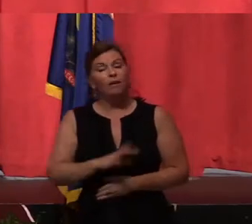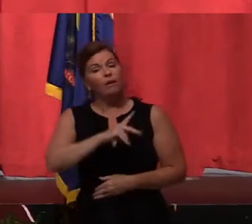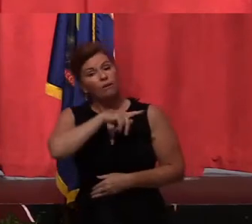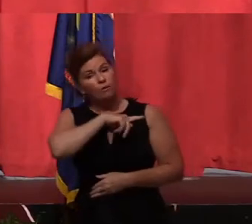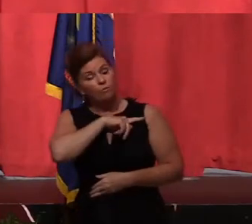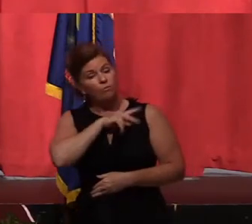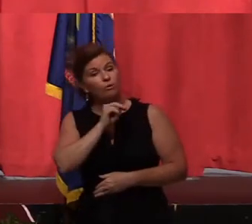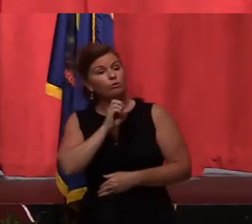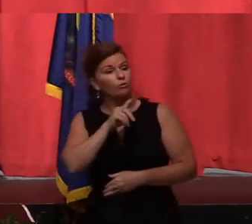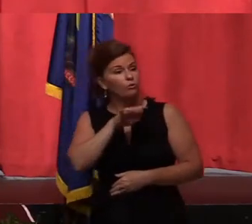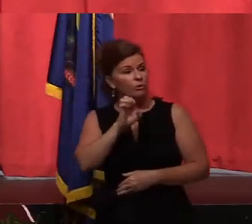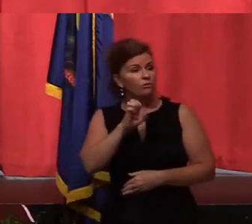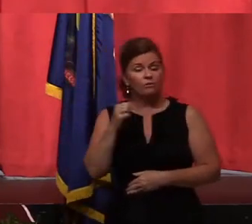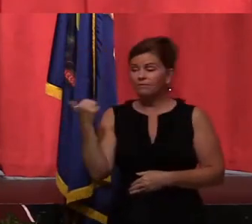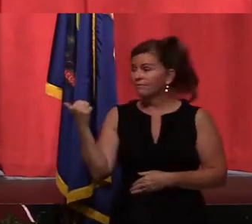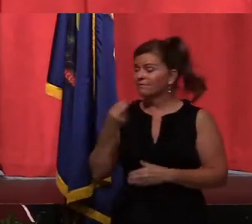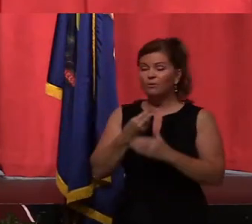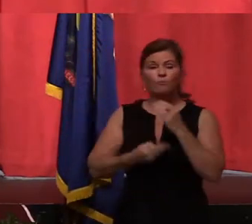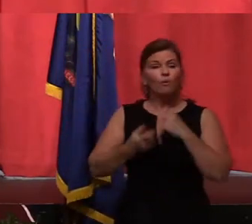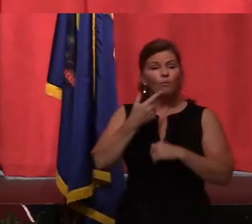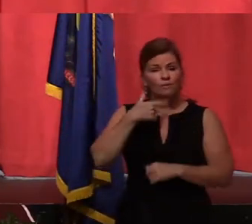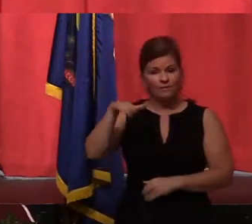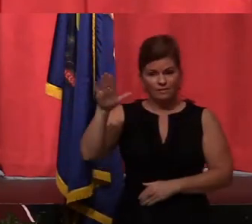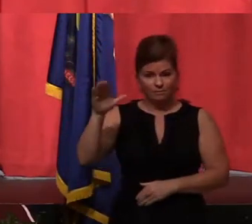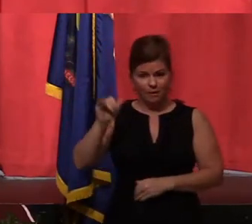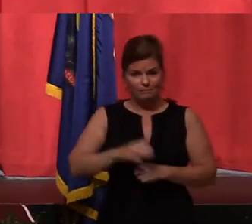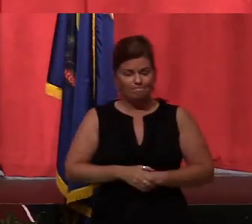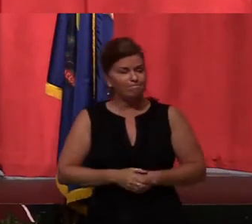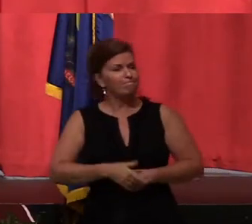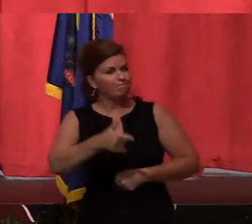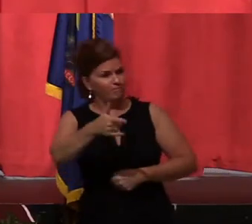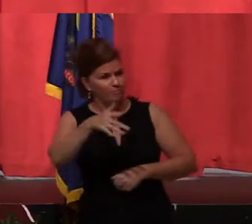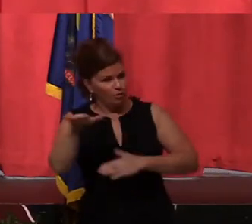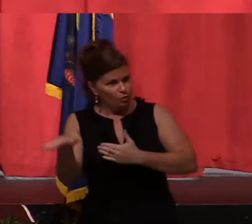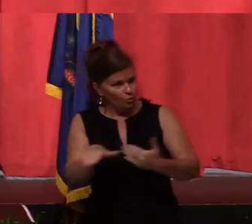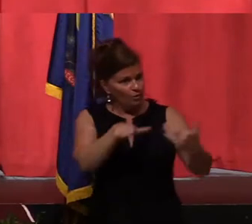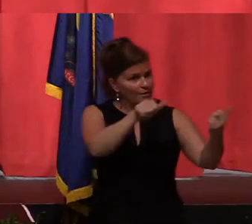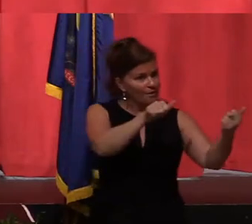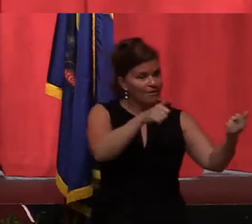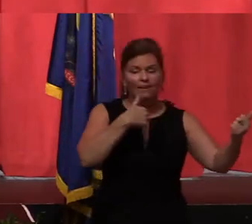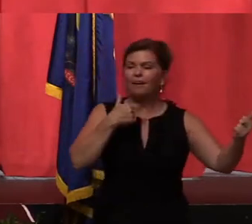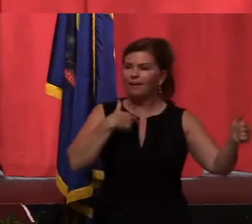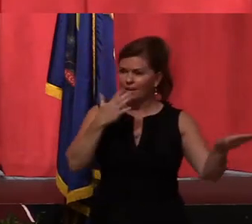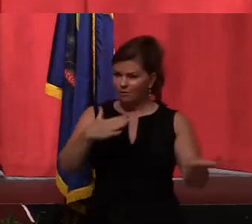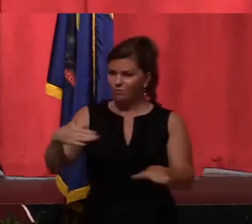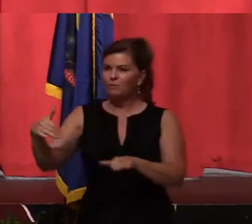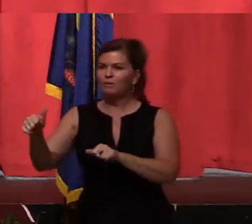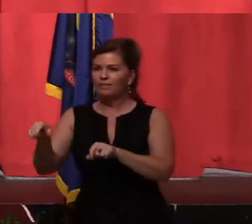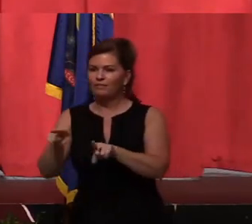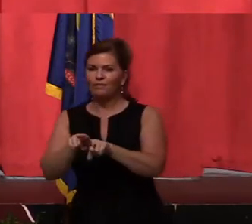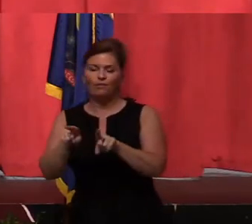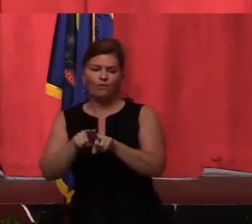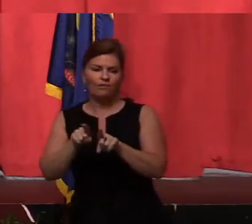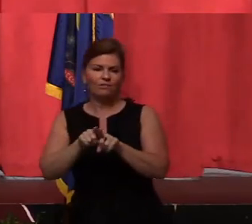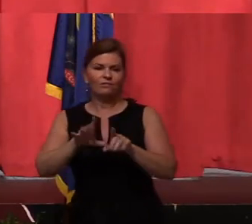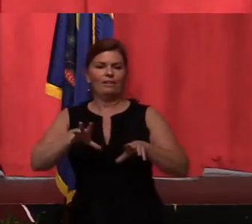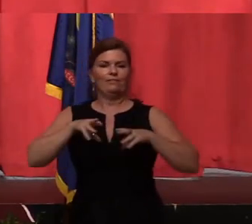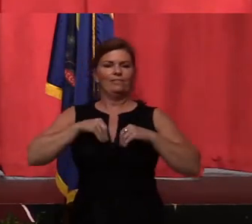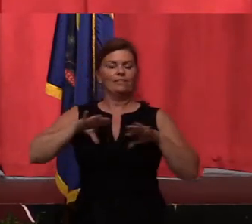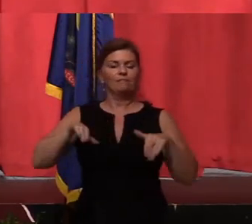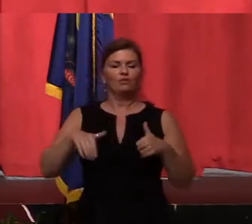and Washington Central School District. As you begin your new adventure, I will begin one as well as I take on a new challenge